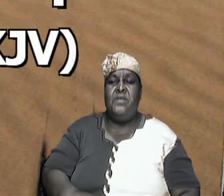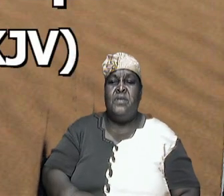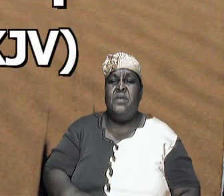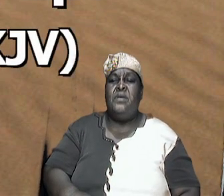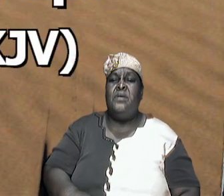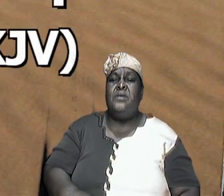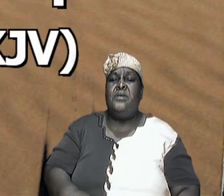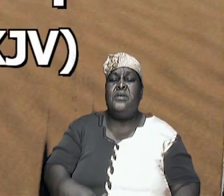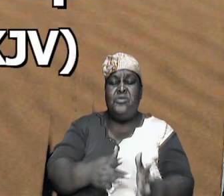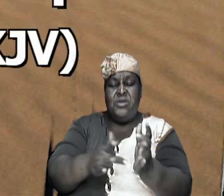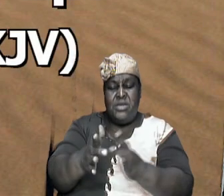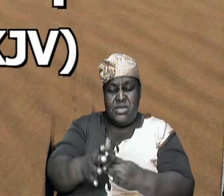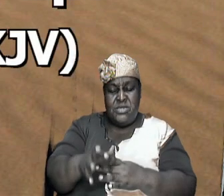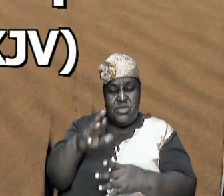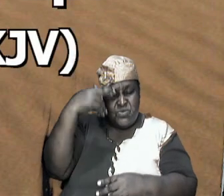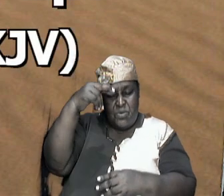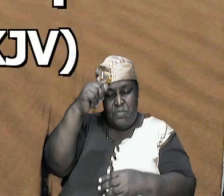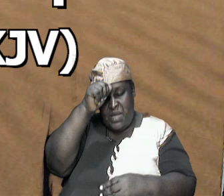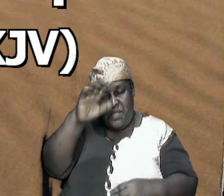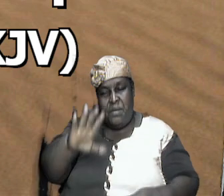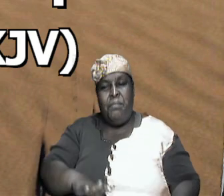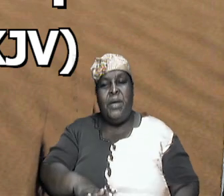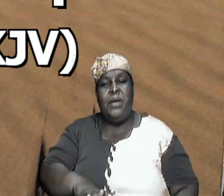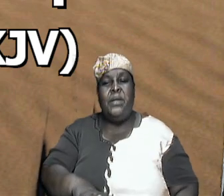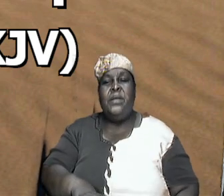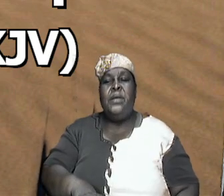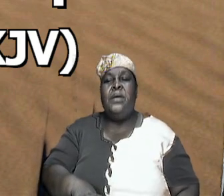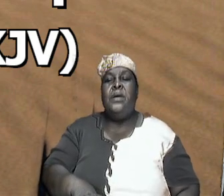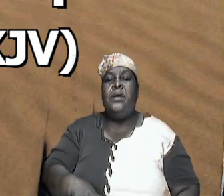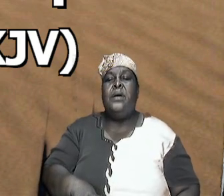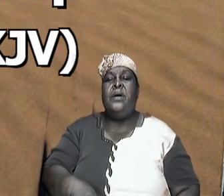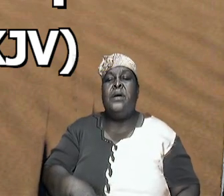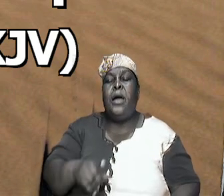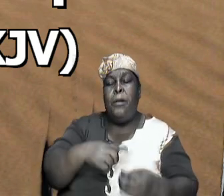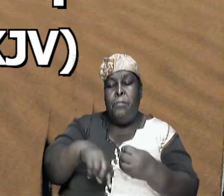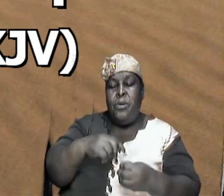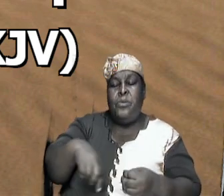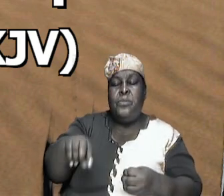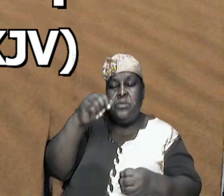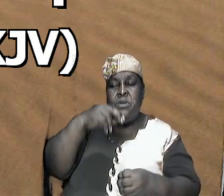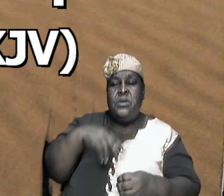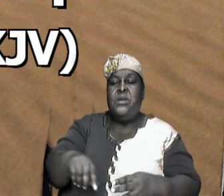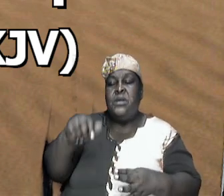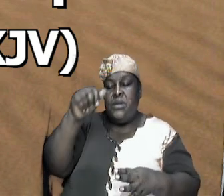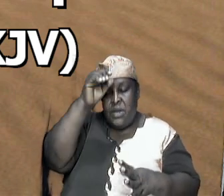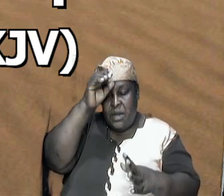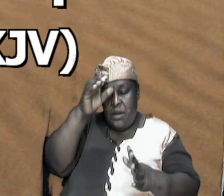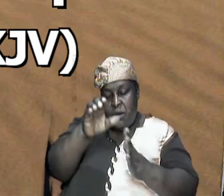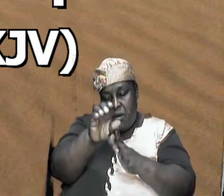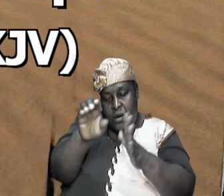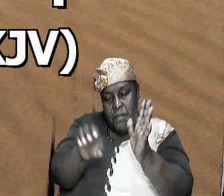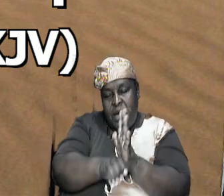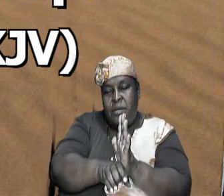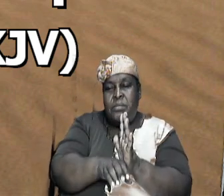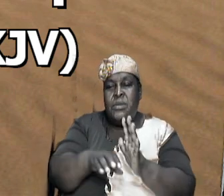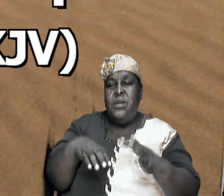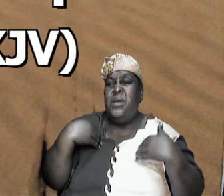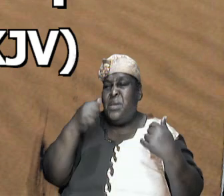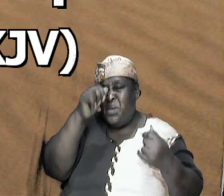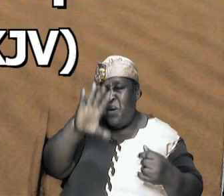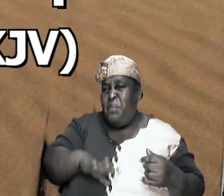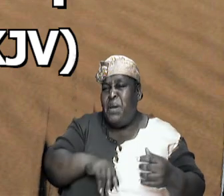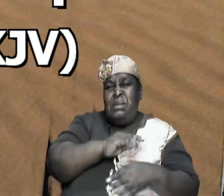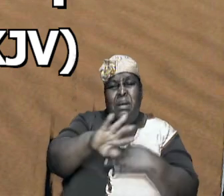So Jesus reminded the man about the basic, the commandments. The young man said unto him,